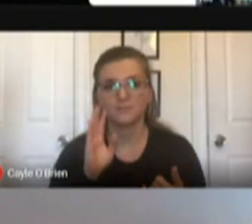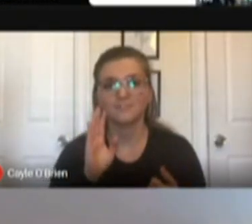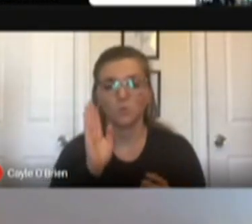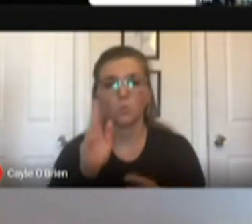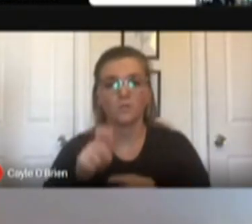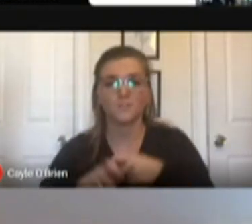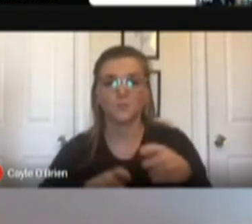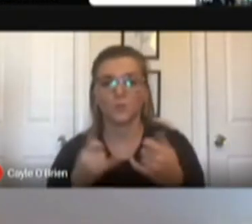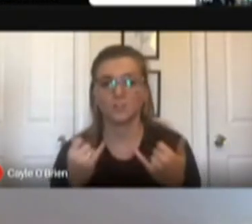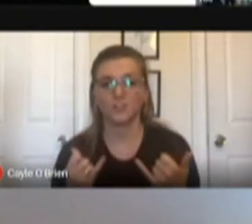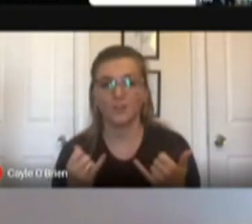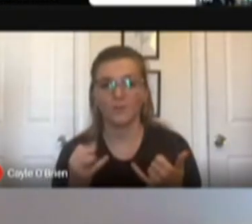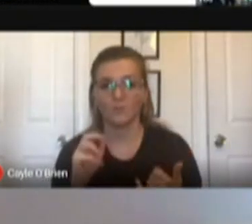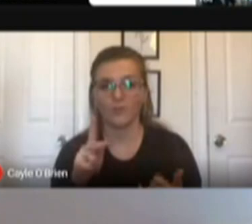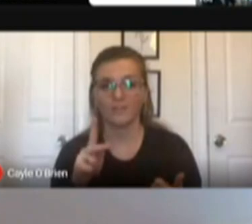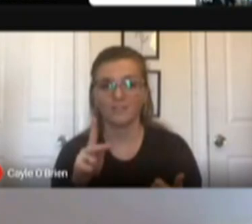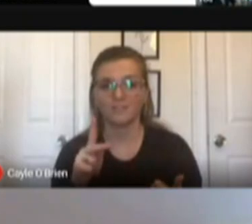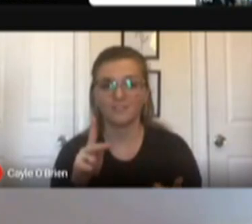keeping brick.